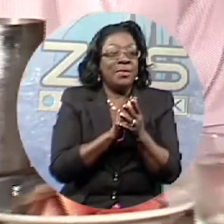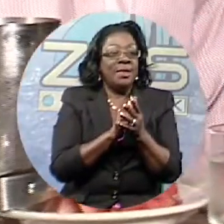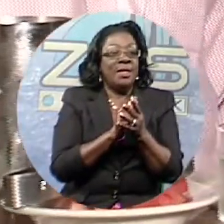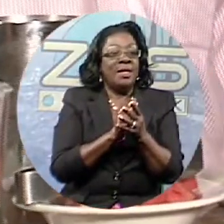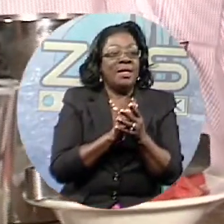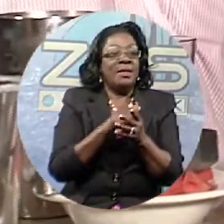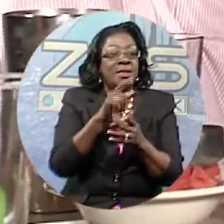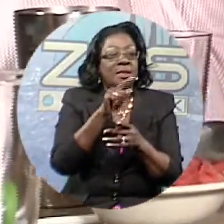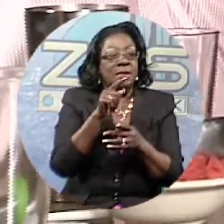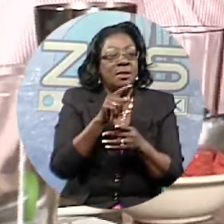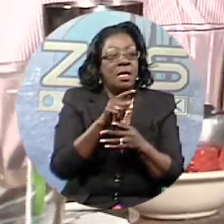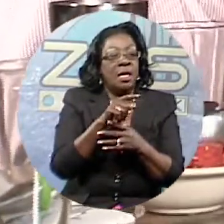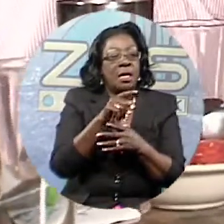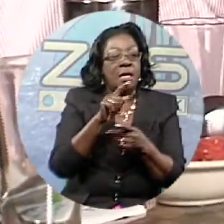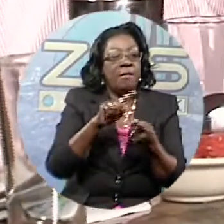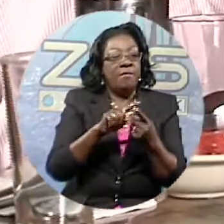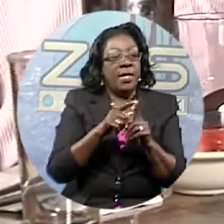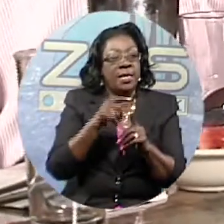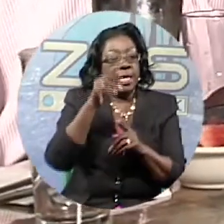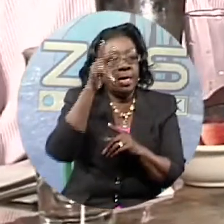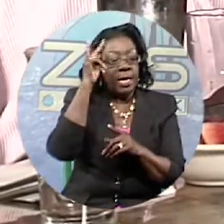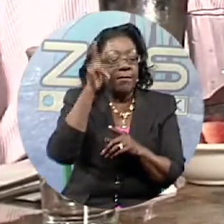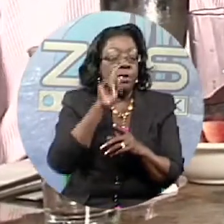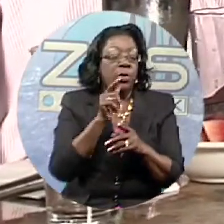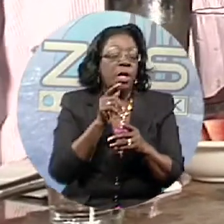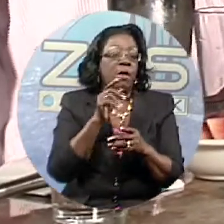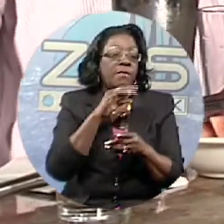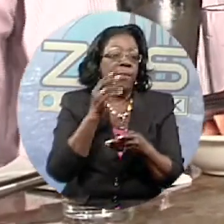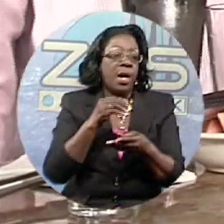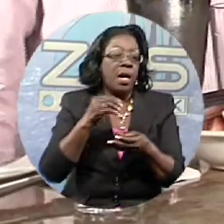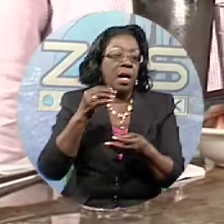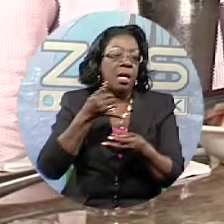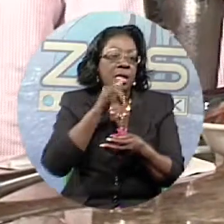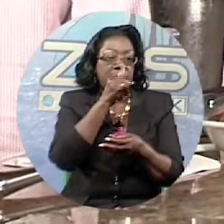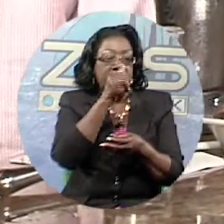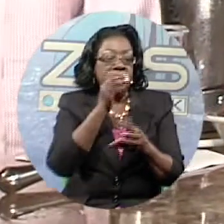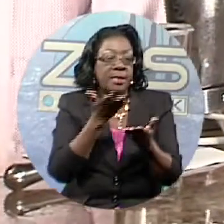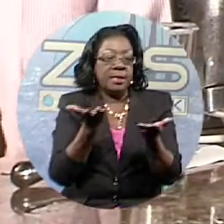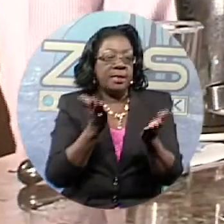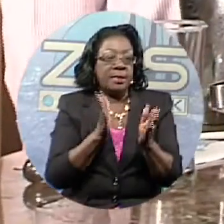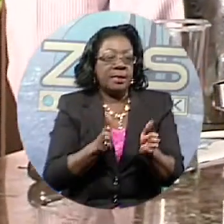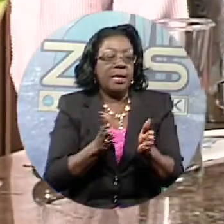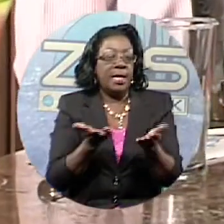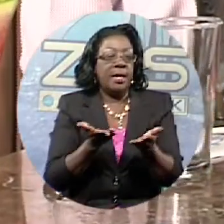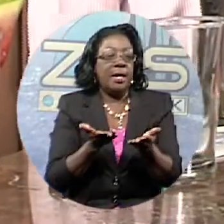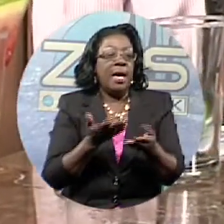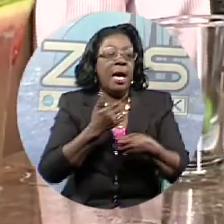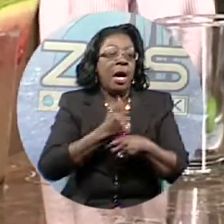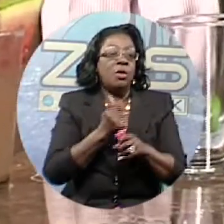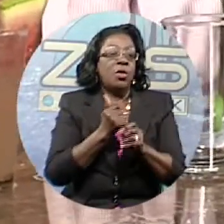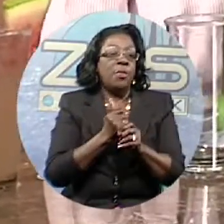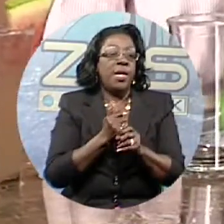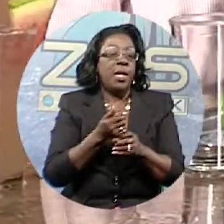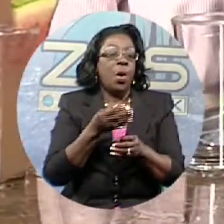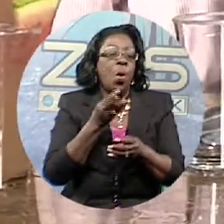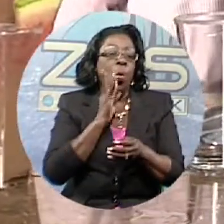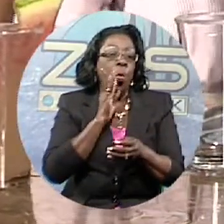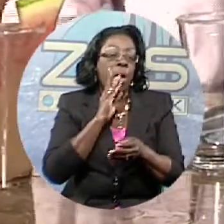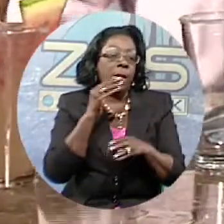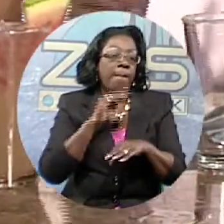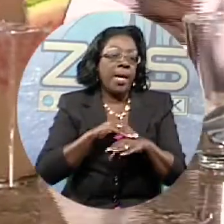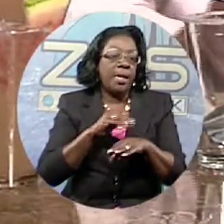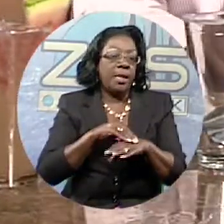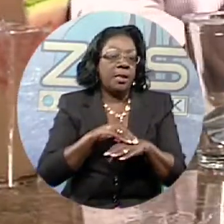the bartenders here at Virgil's, and he's going to show me how to make watermelon margarita. Sounds good. How do we do